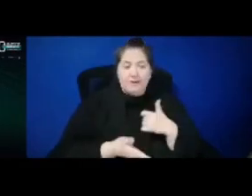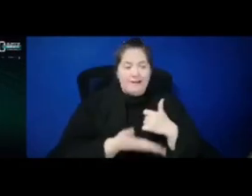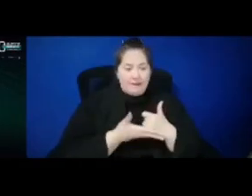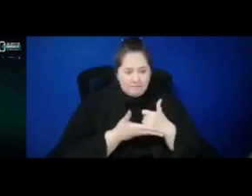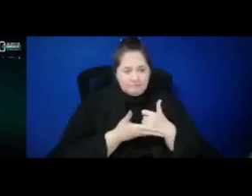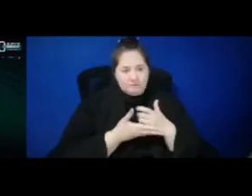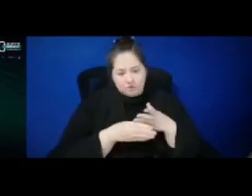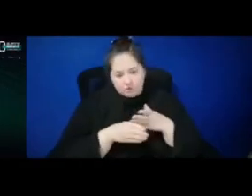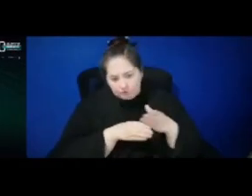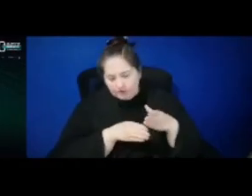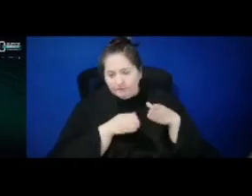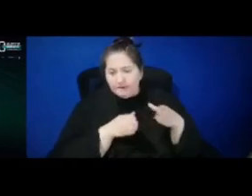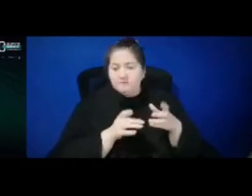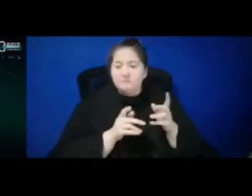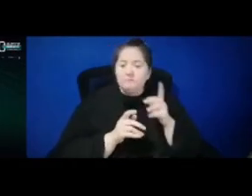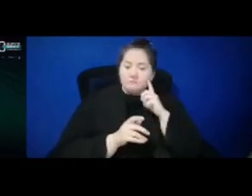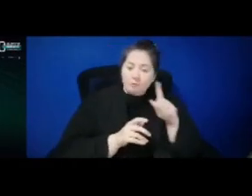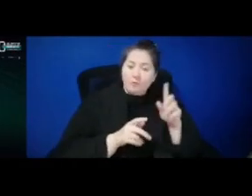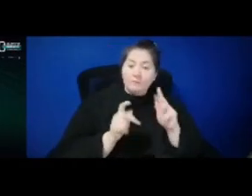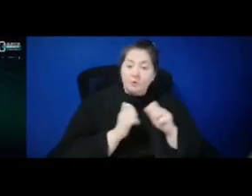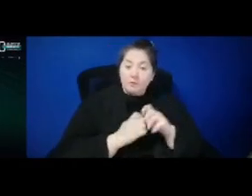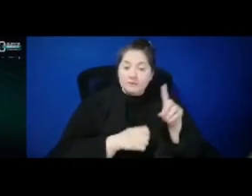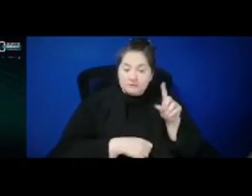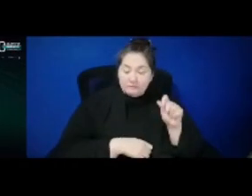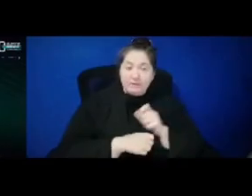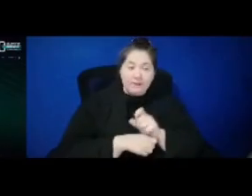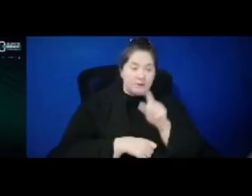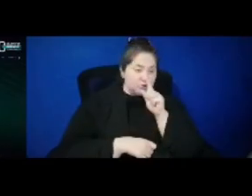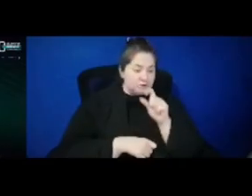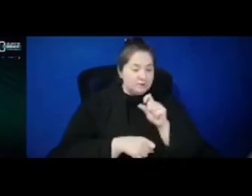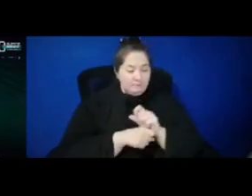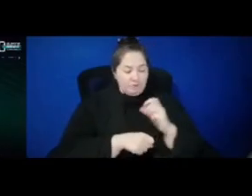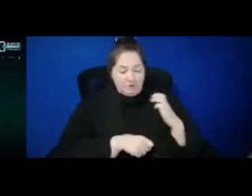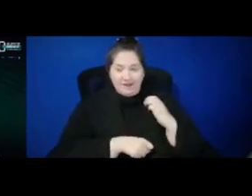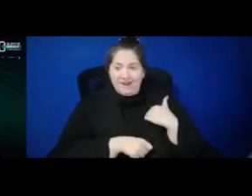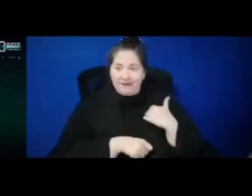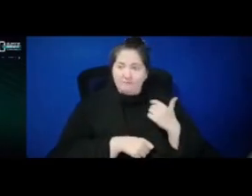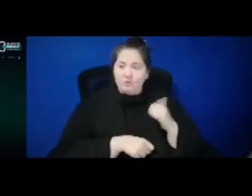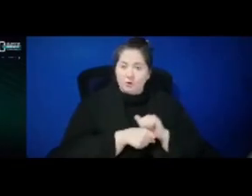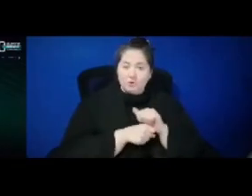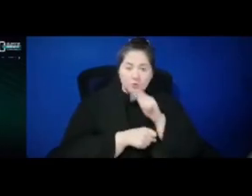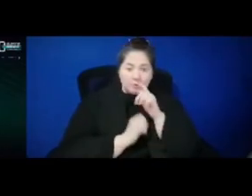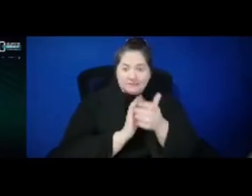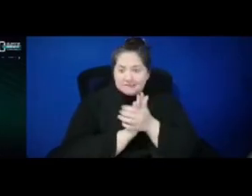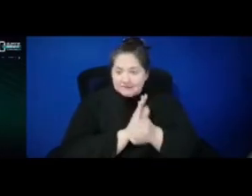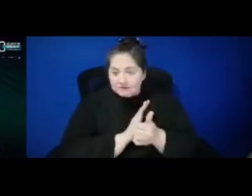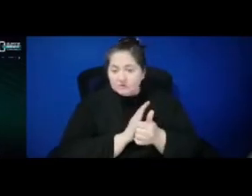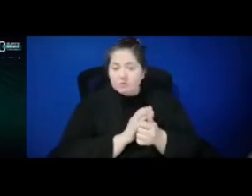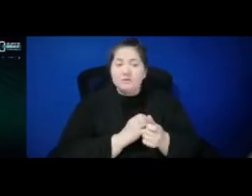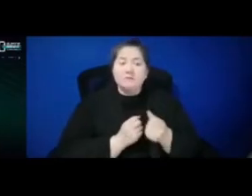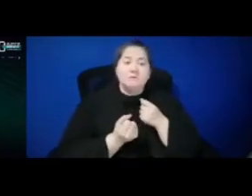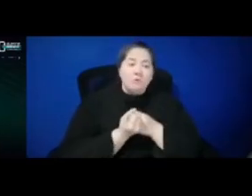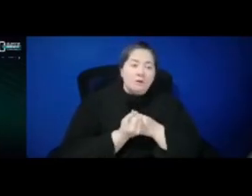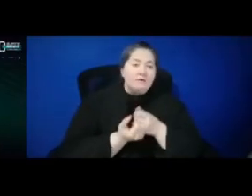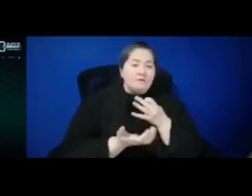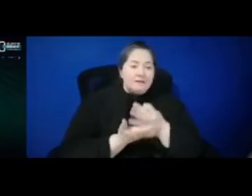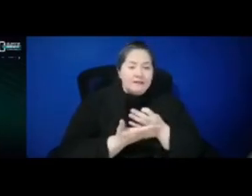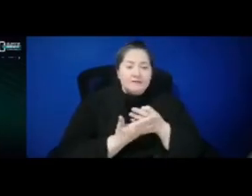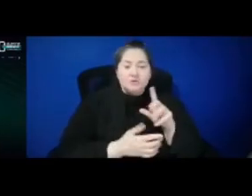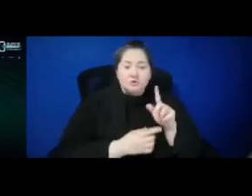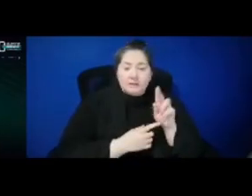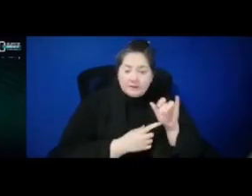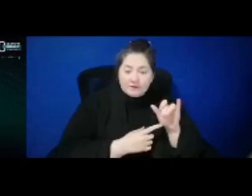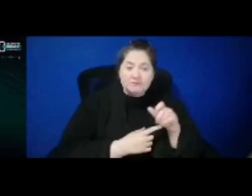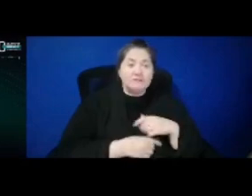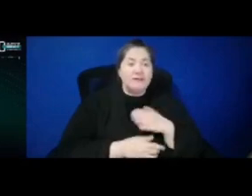career pathways for people with disabilities to ensure employers have skilled workers. We support financial literacy training and economic